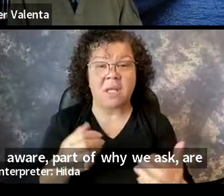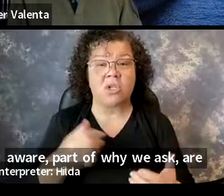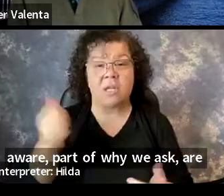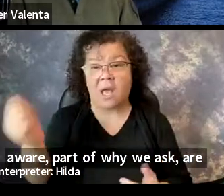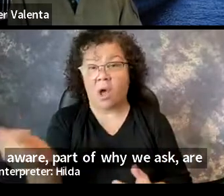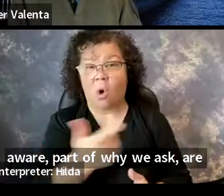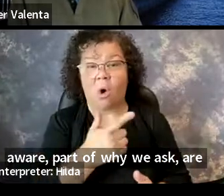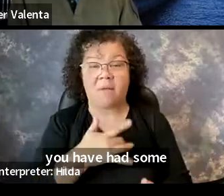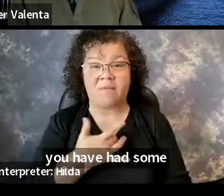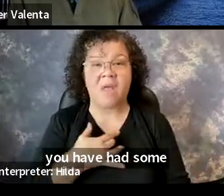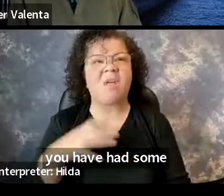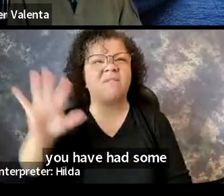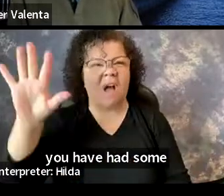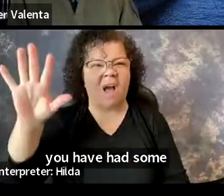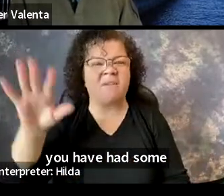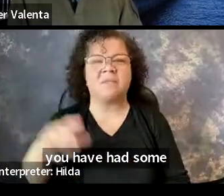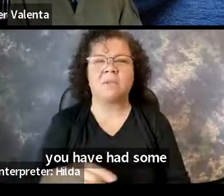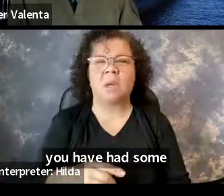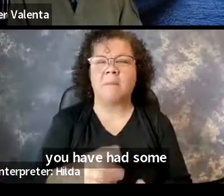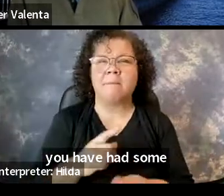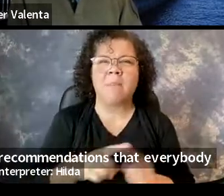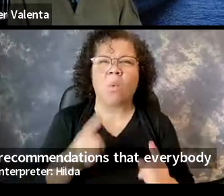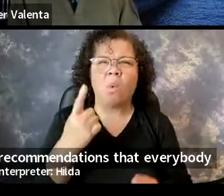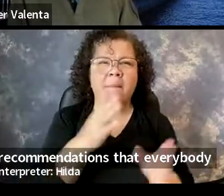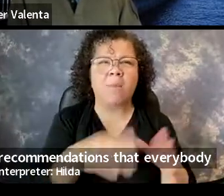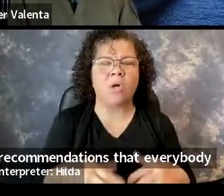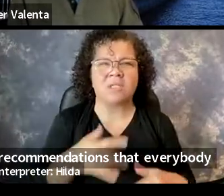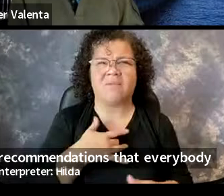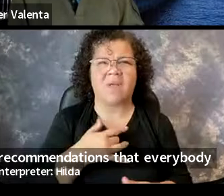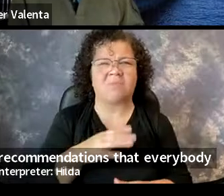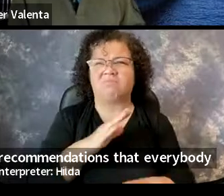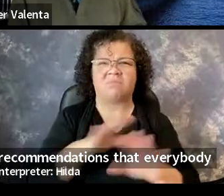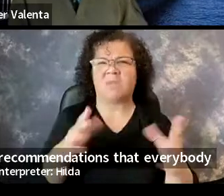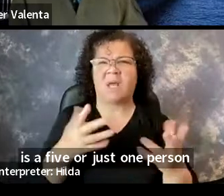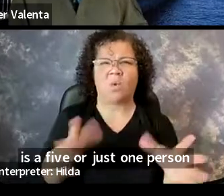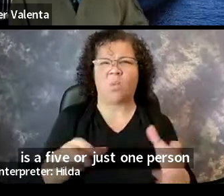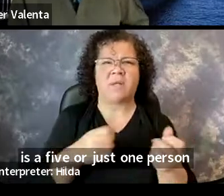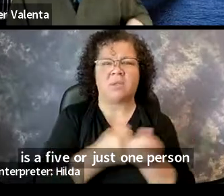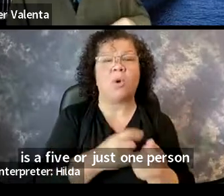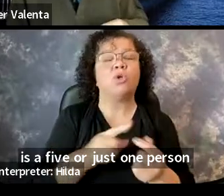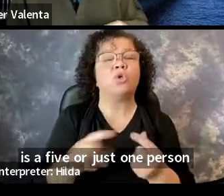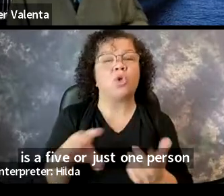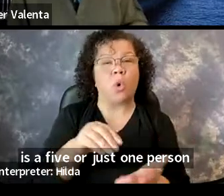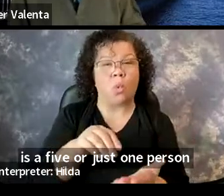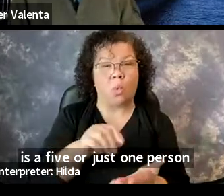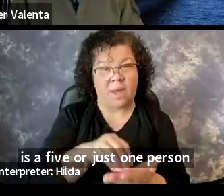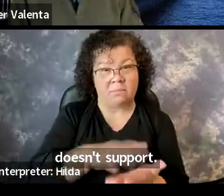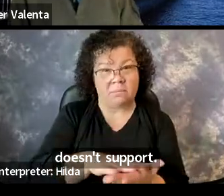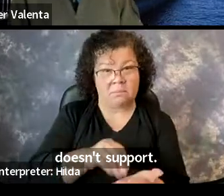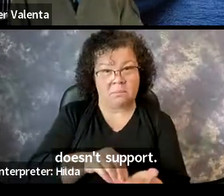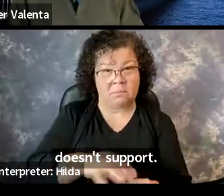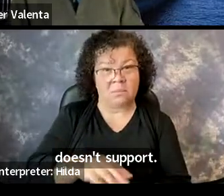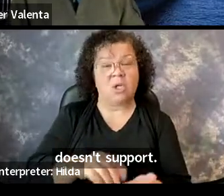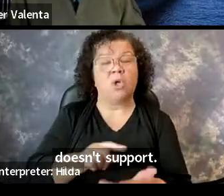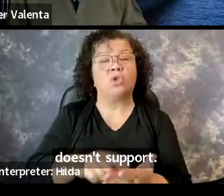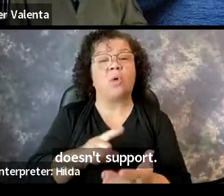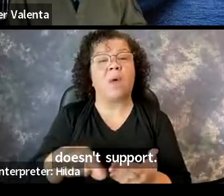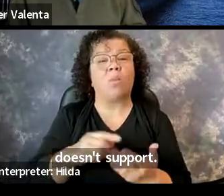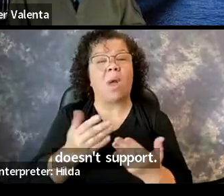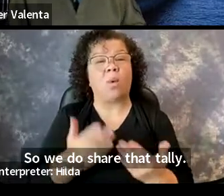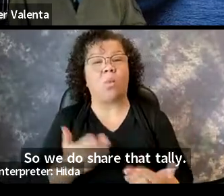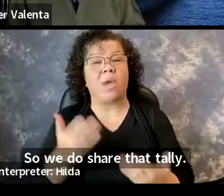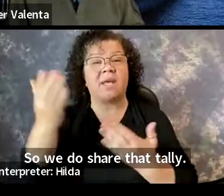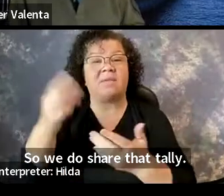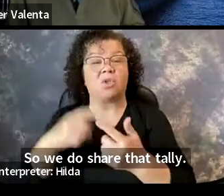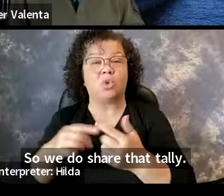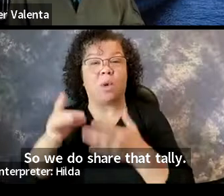just one person doesn't support. So we do share that tally. So again, leadership is able to make an informed decision about where